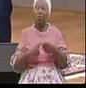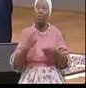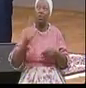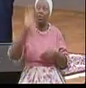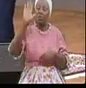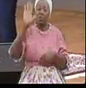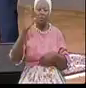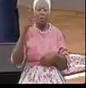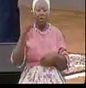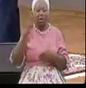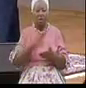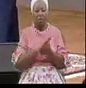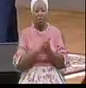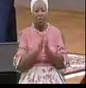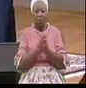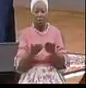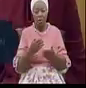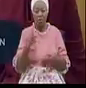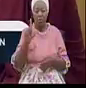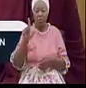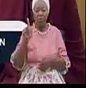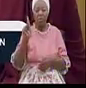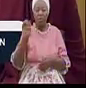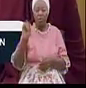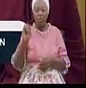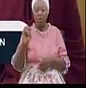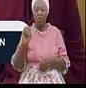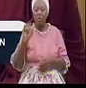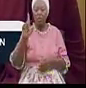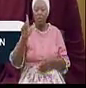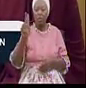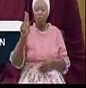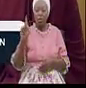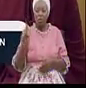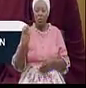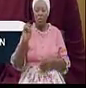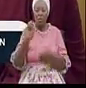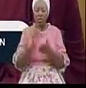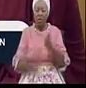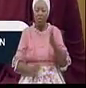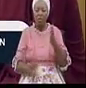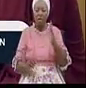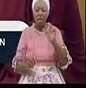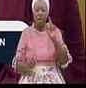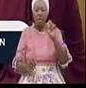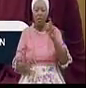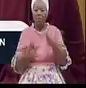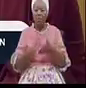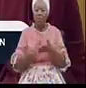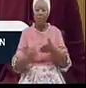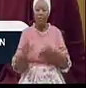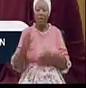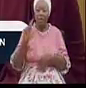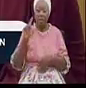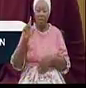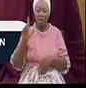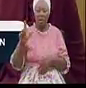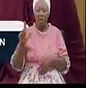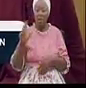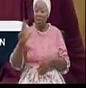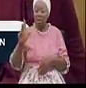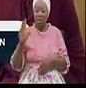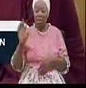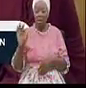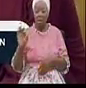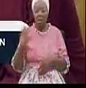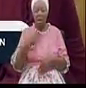11, reading from verse 39. In Luke 11, verse 39, and the Lord said